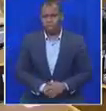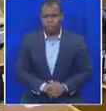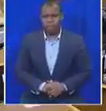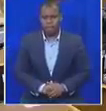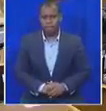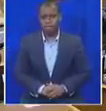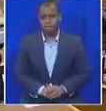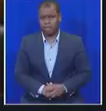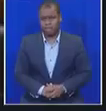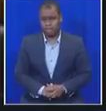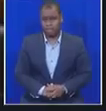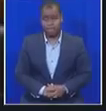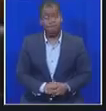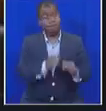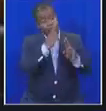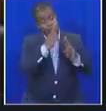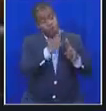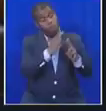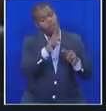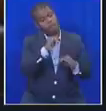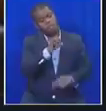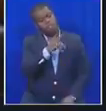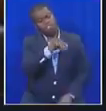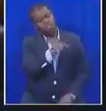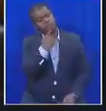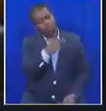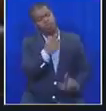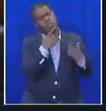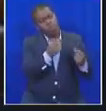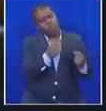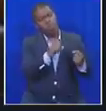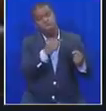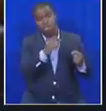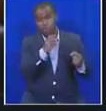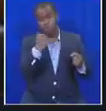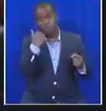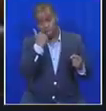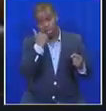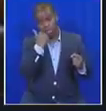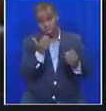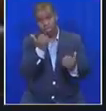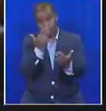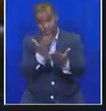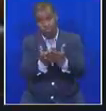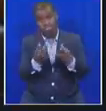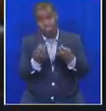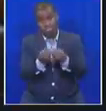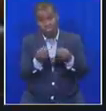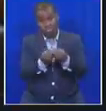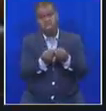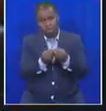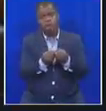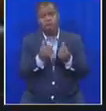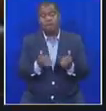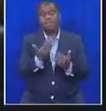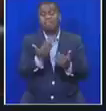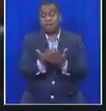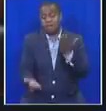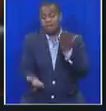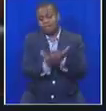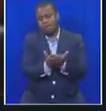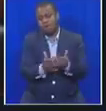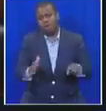Honourable Madisha, what you need to do if you have an issue is to submit it in the form of a